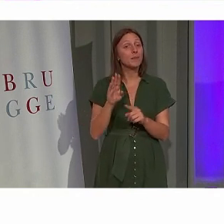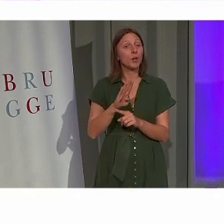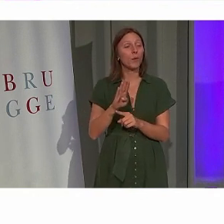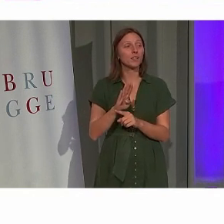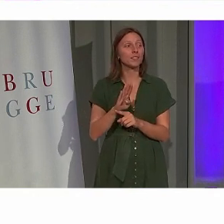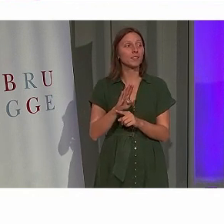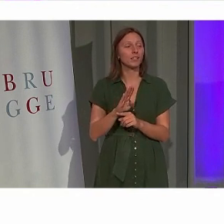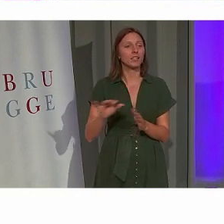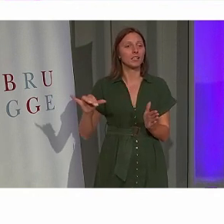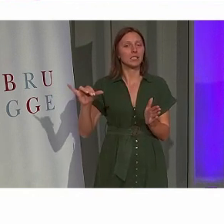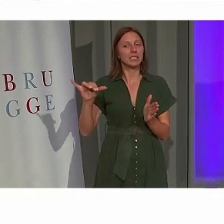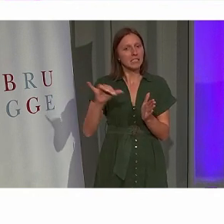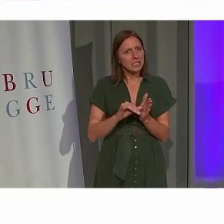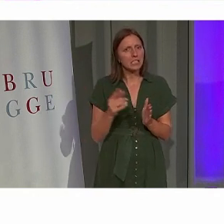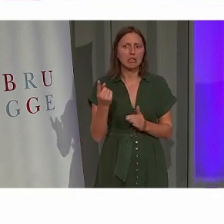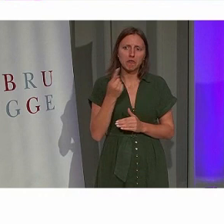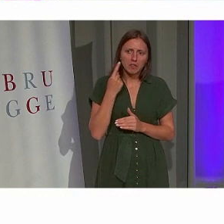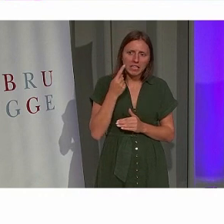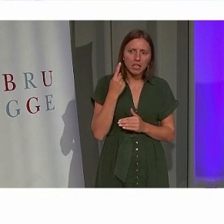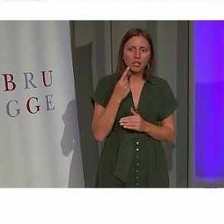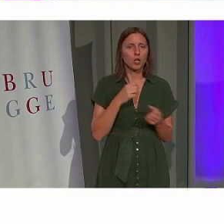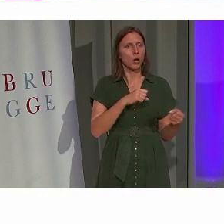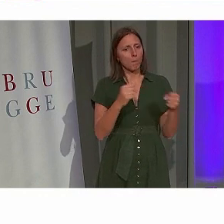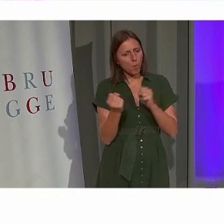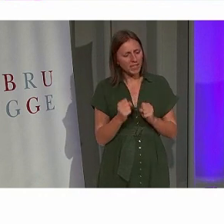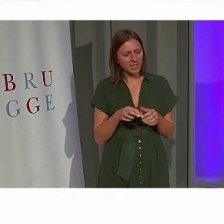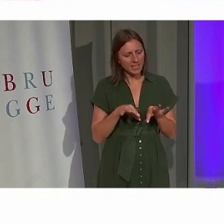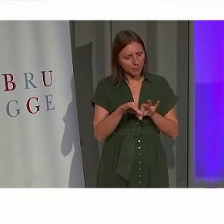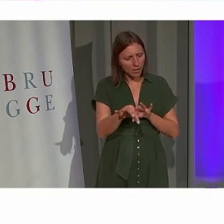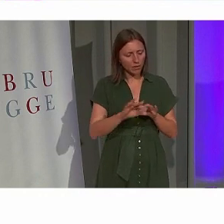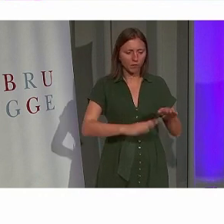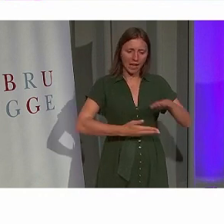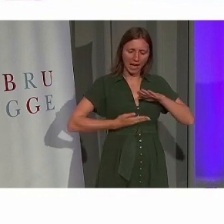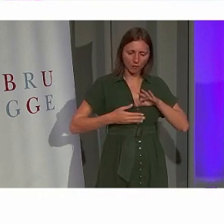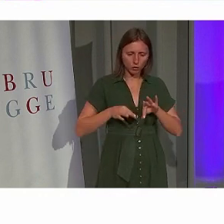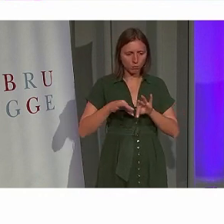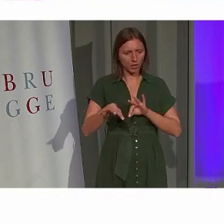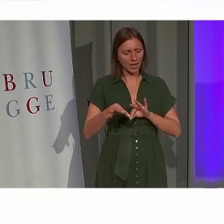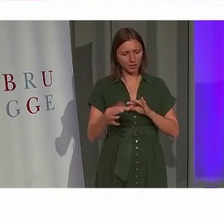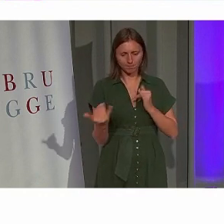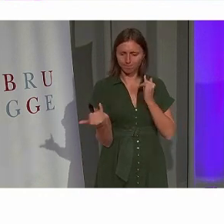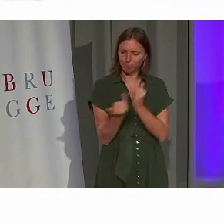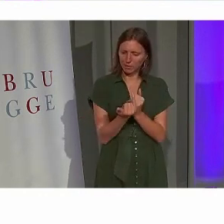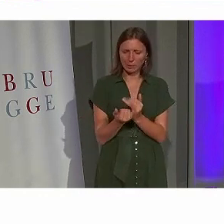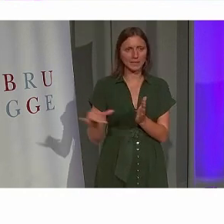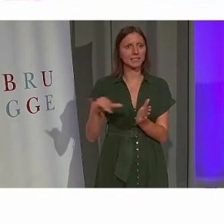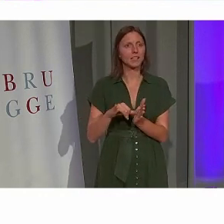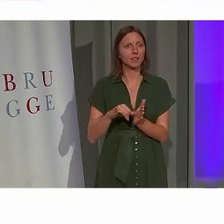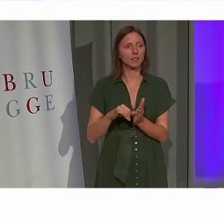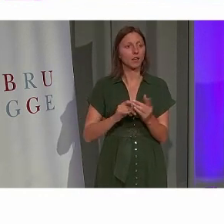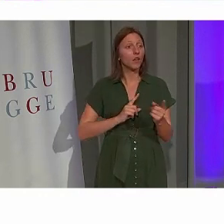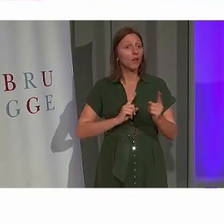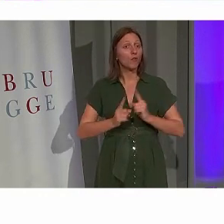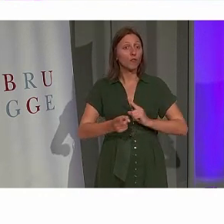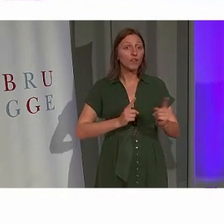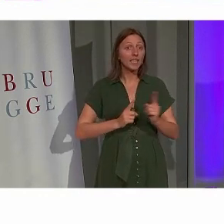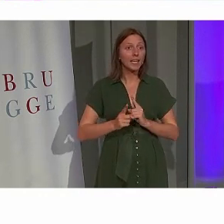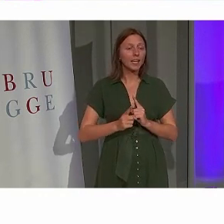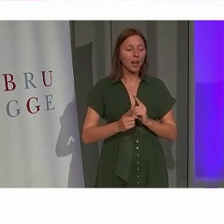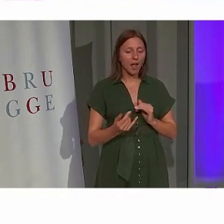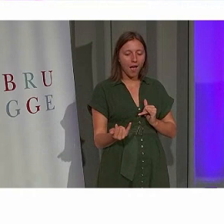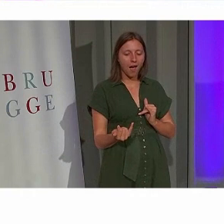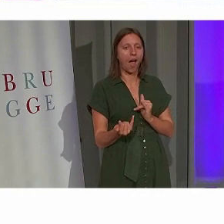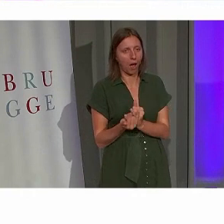made a city project of a mobility project, because when you talk about